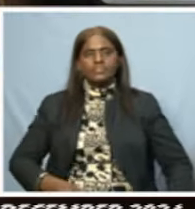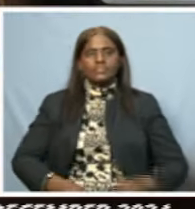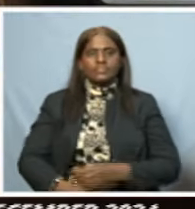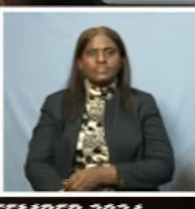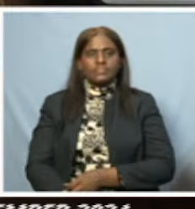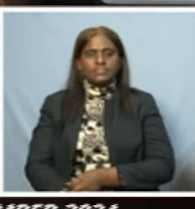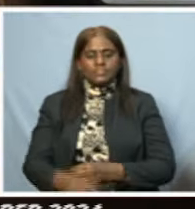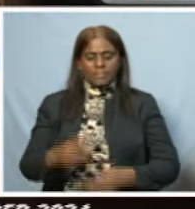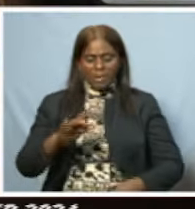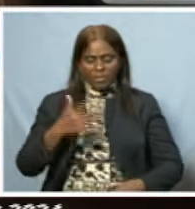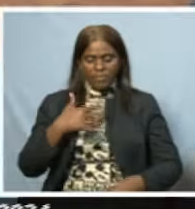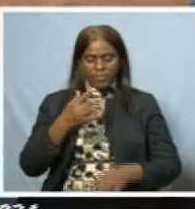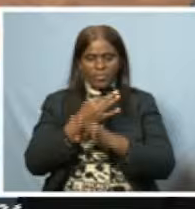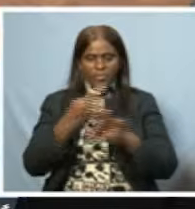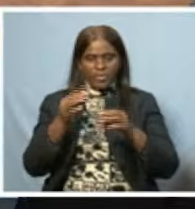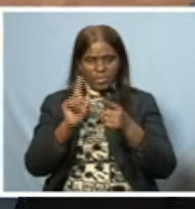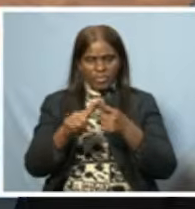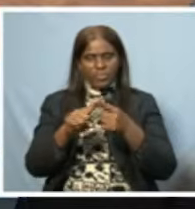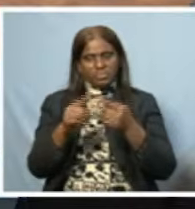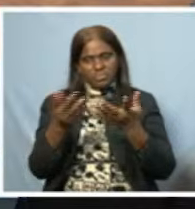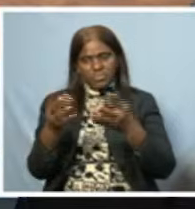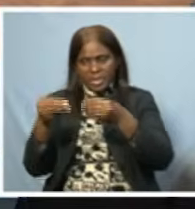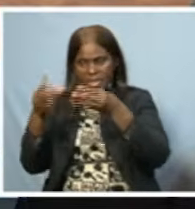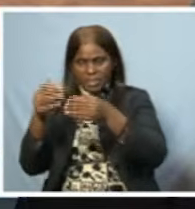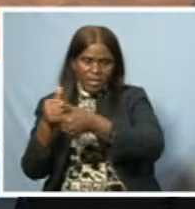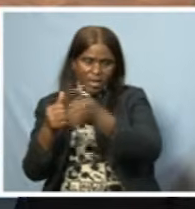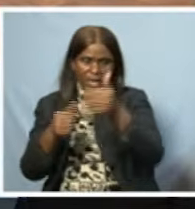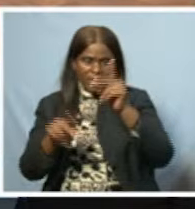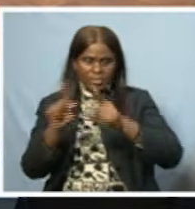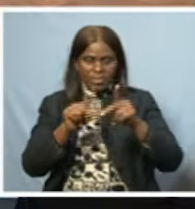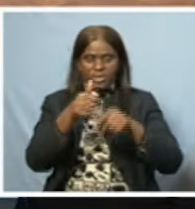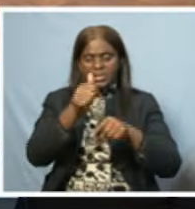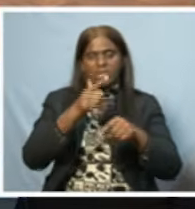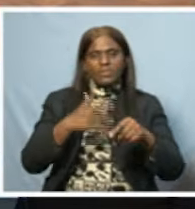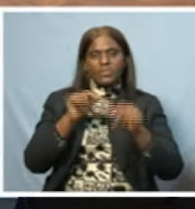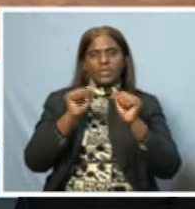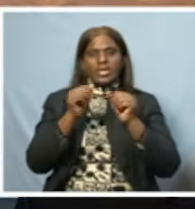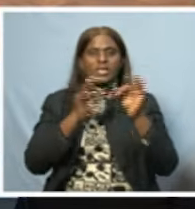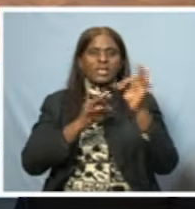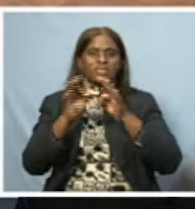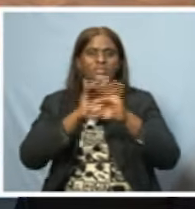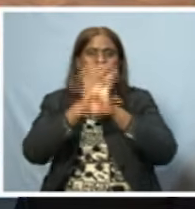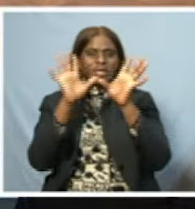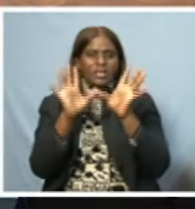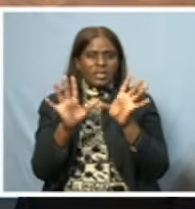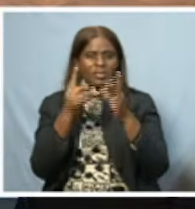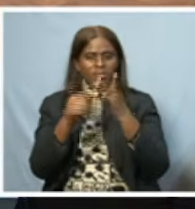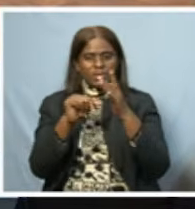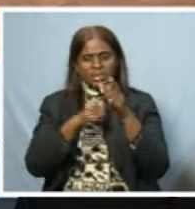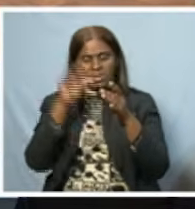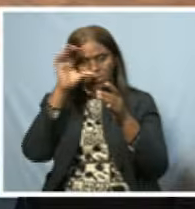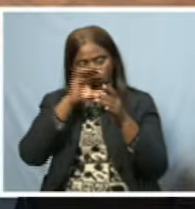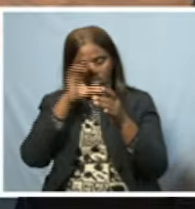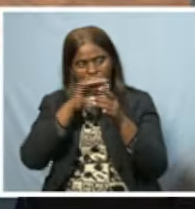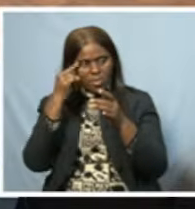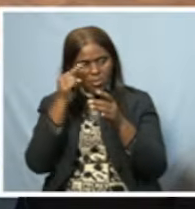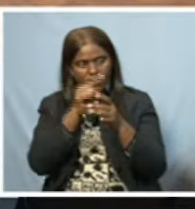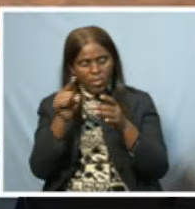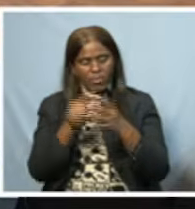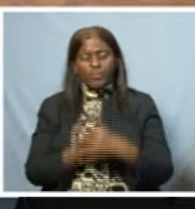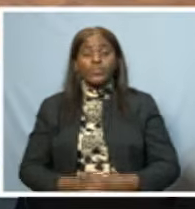And feel free to bounce the ball to the officers that you feel would give us what we are looking for.